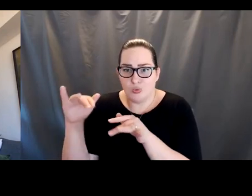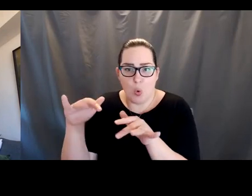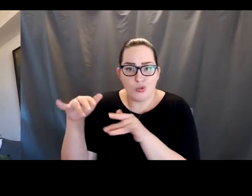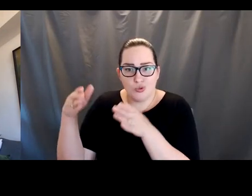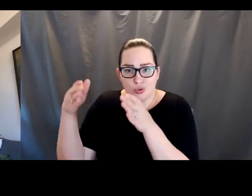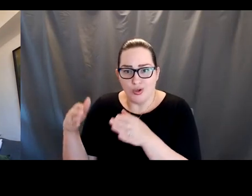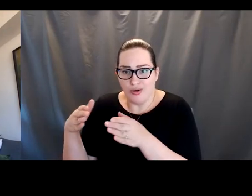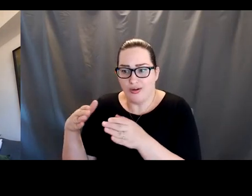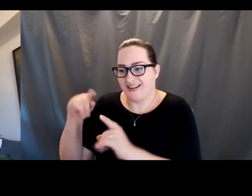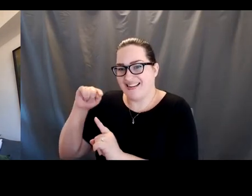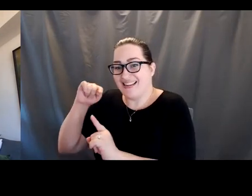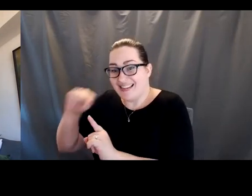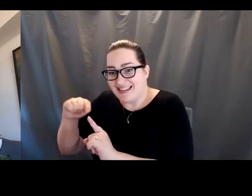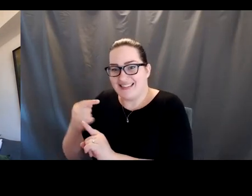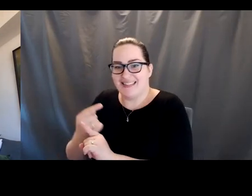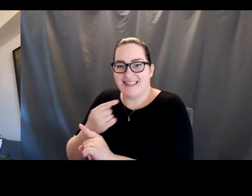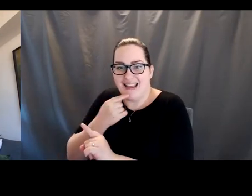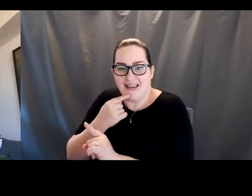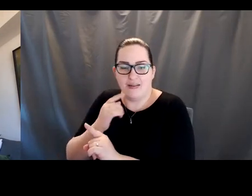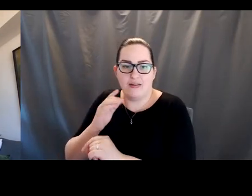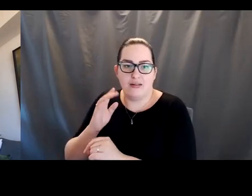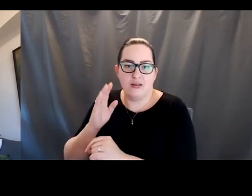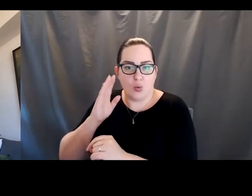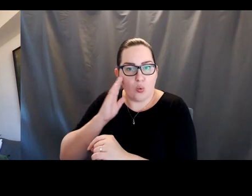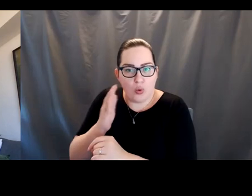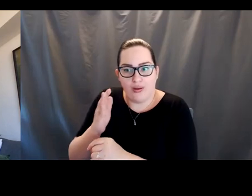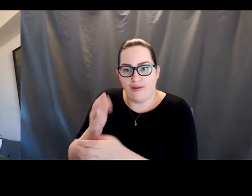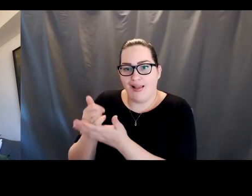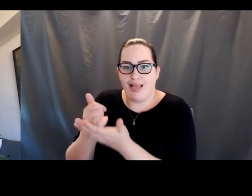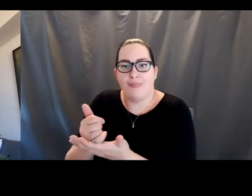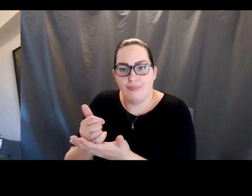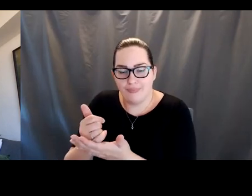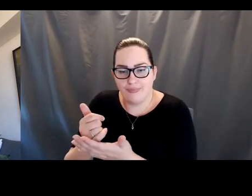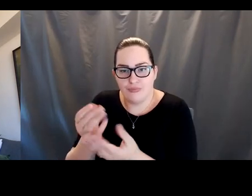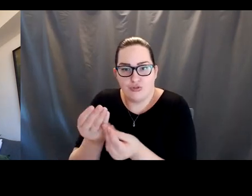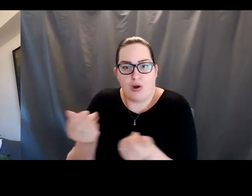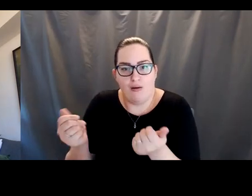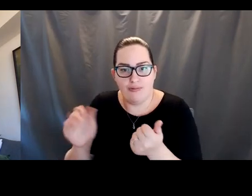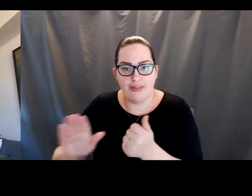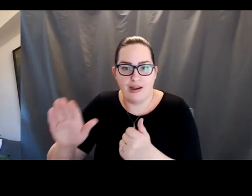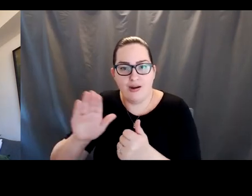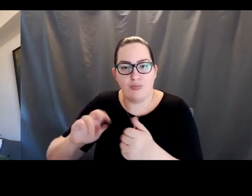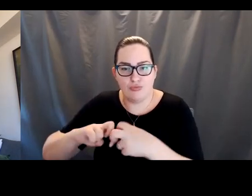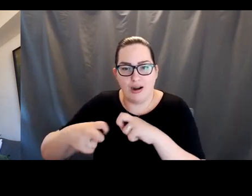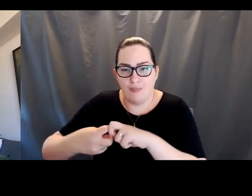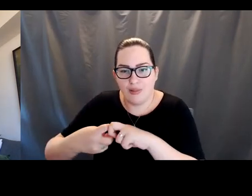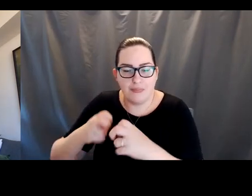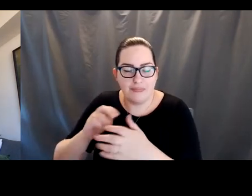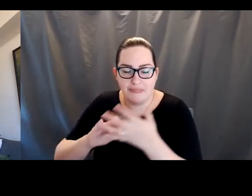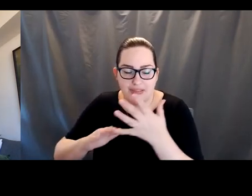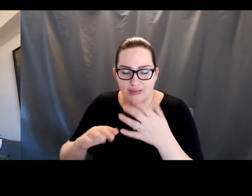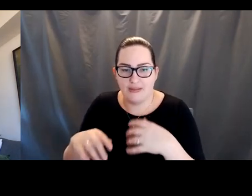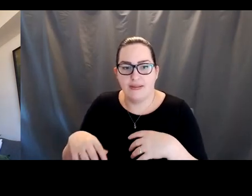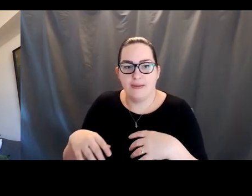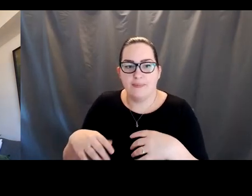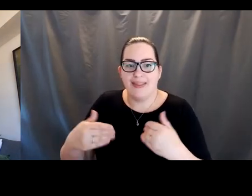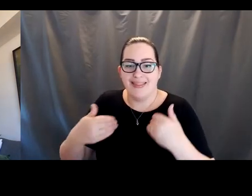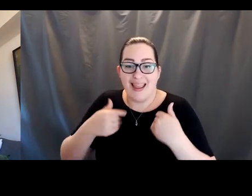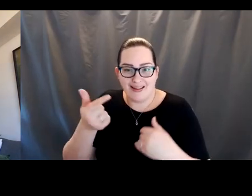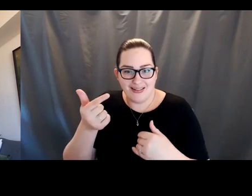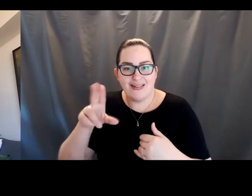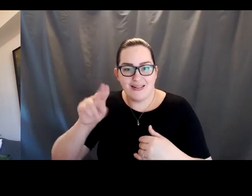army, the Congolese army, wanted them off the land. It's a longer story. So they kept having gunfights, right? And they were afraid of